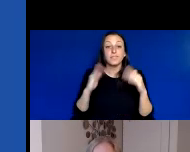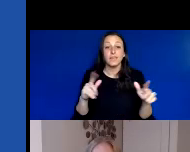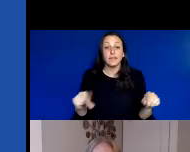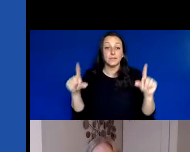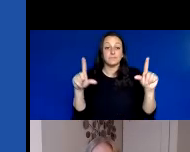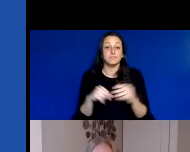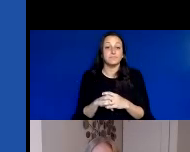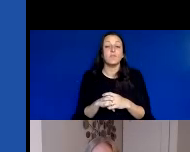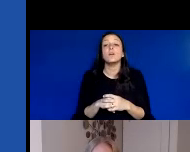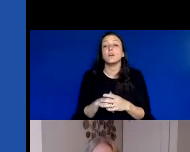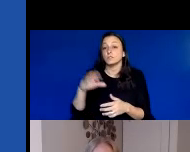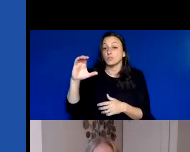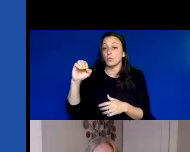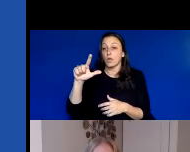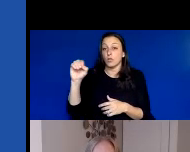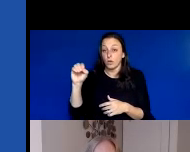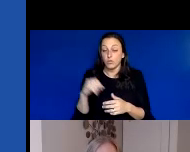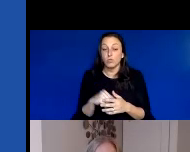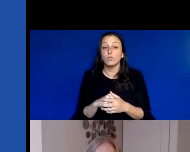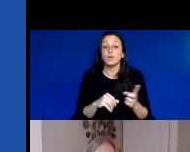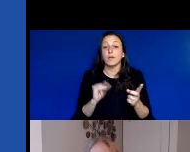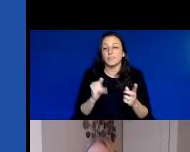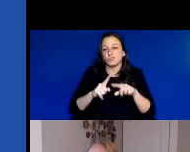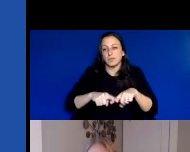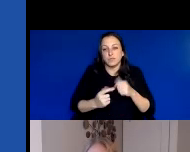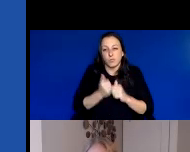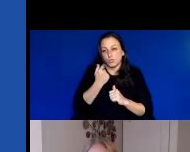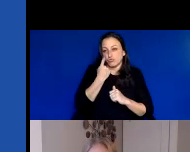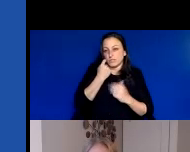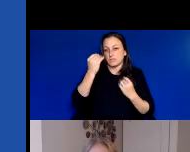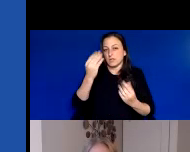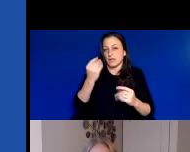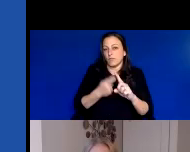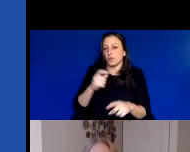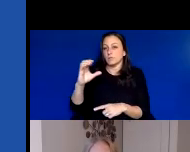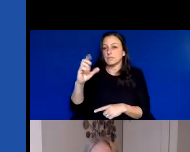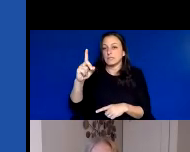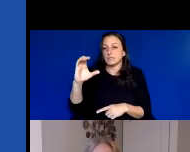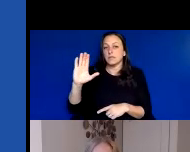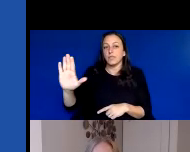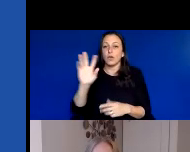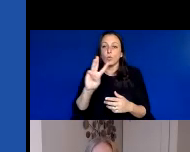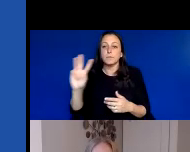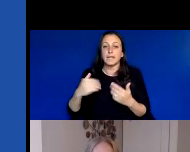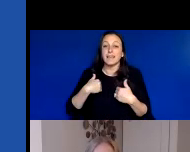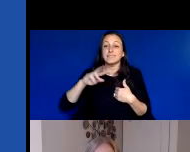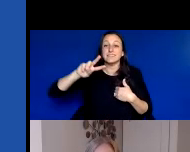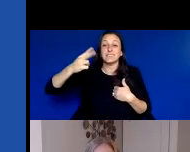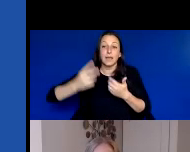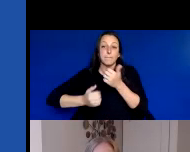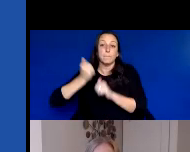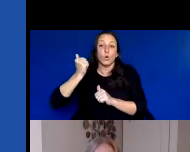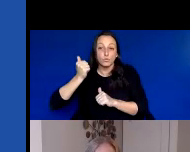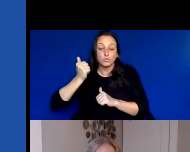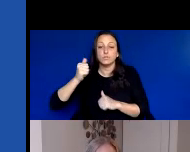And in fact, Colorado actually, based on the most recent data that's on CDC's website, has the second highest proportion of Delta